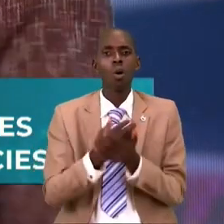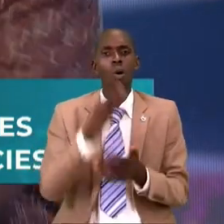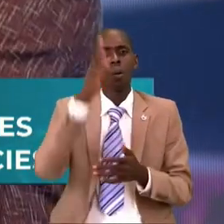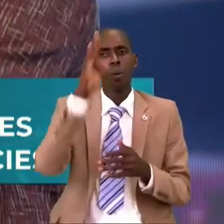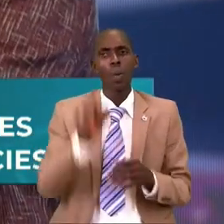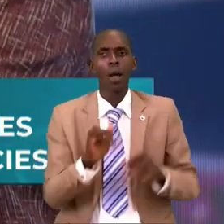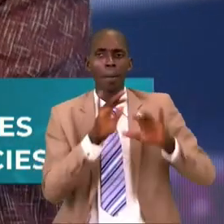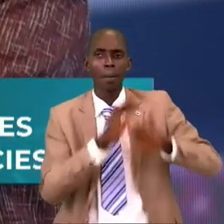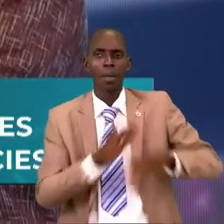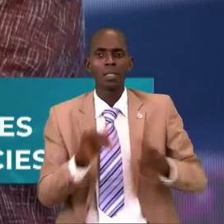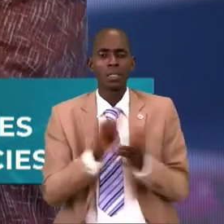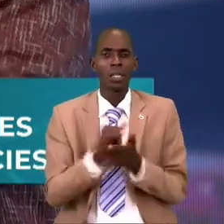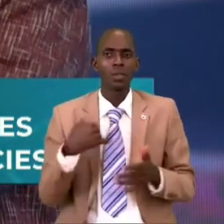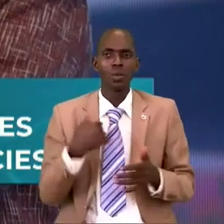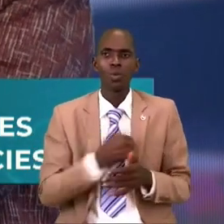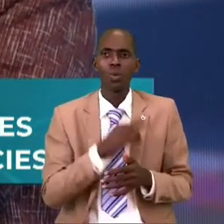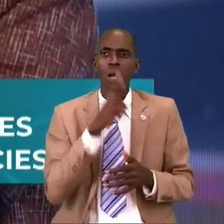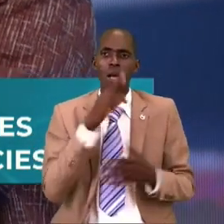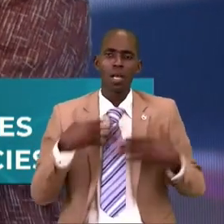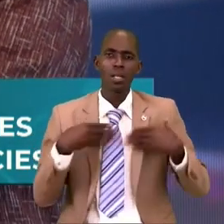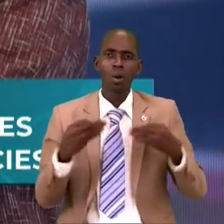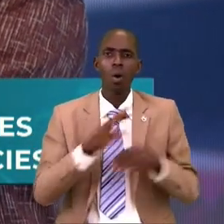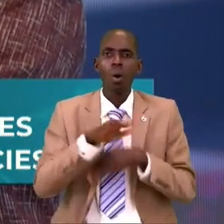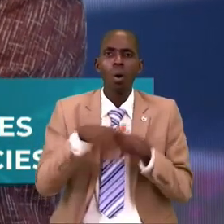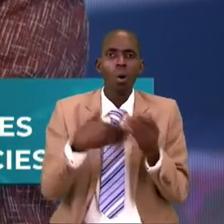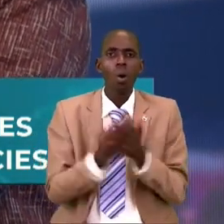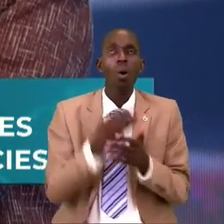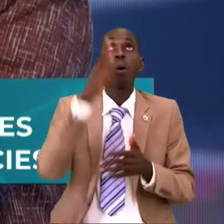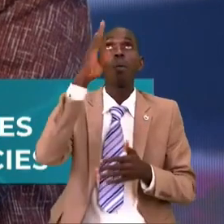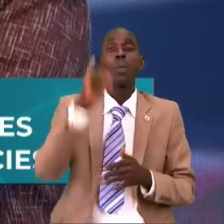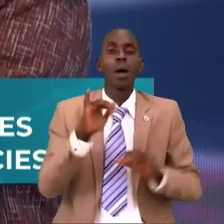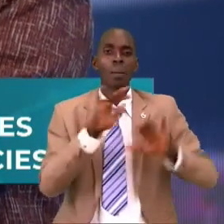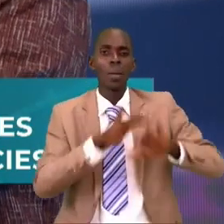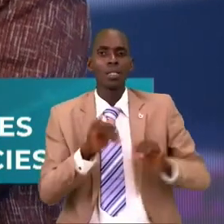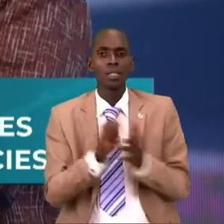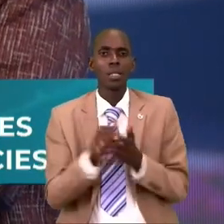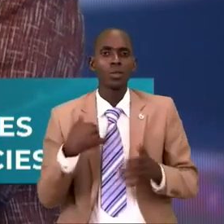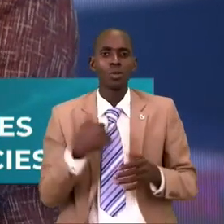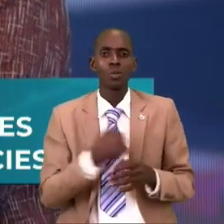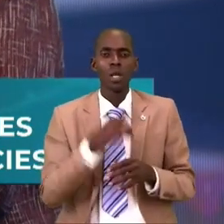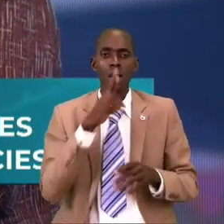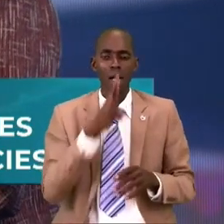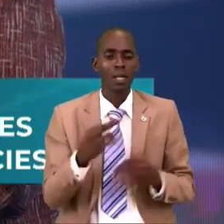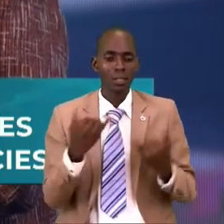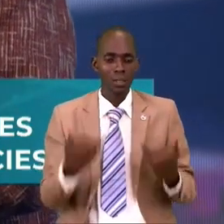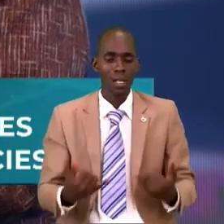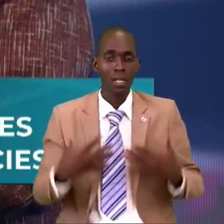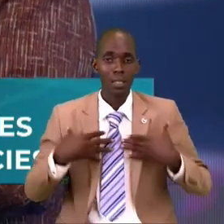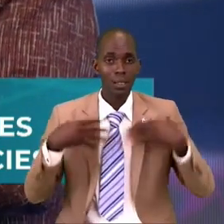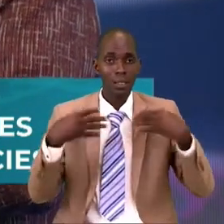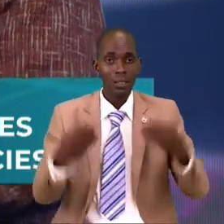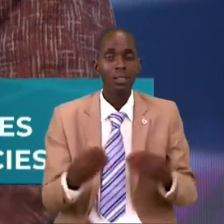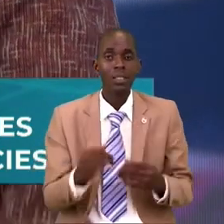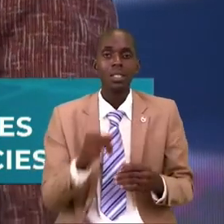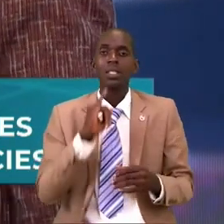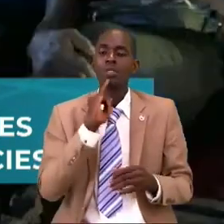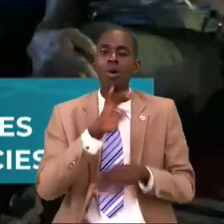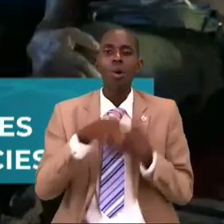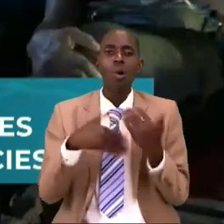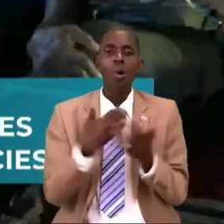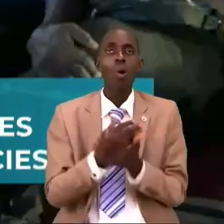we are set free from every yoke. Every yoke in your life broken tonight in Jesus'